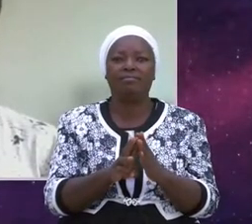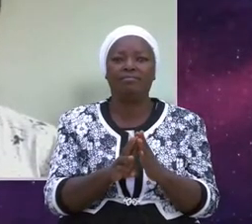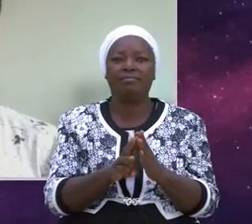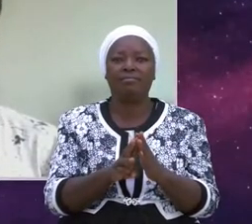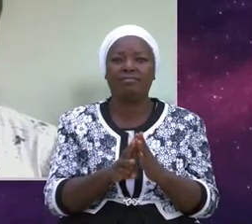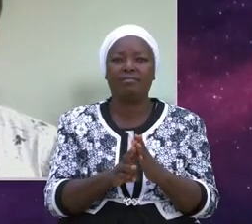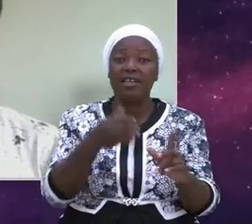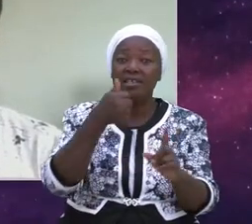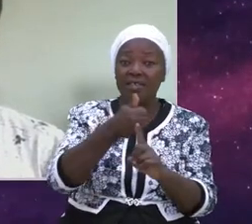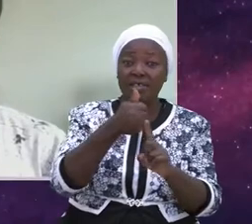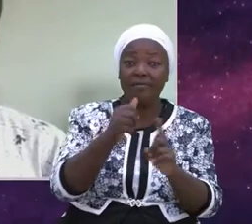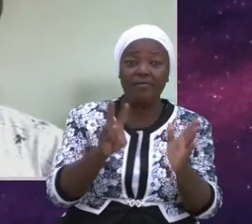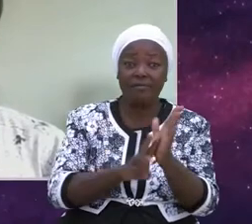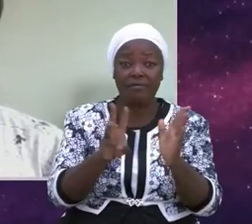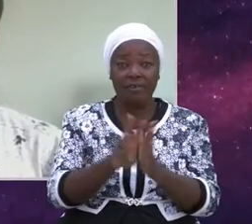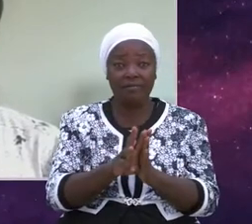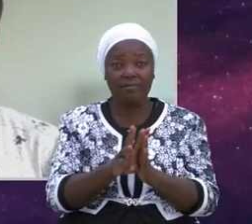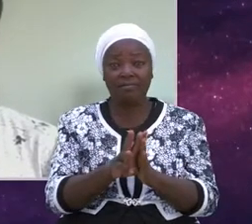Self-will